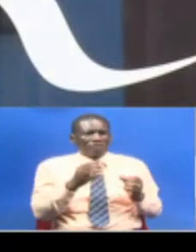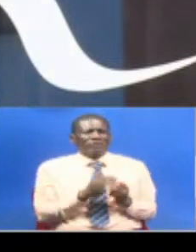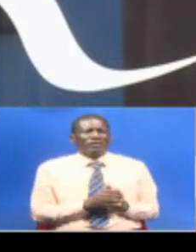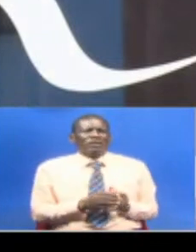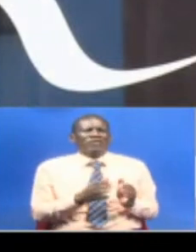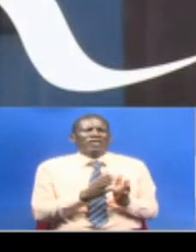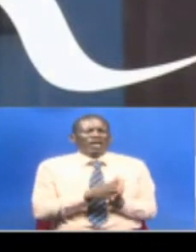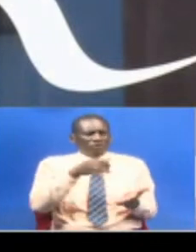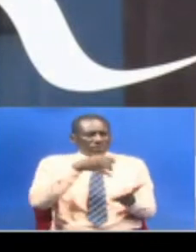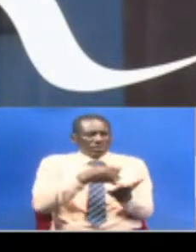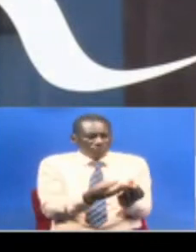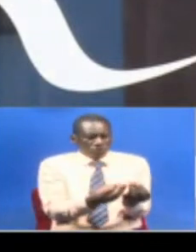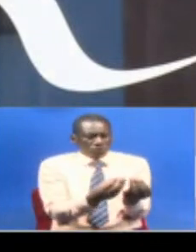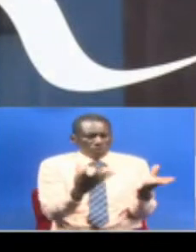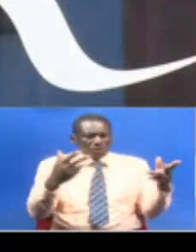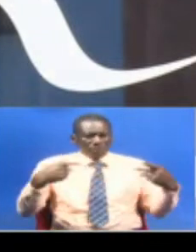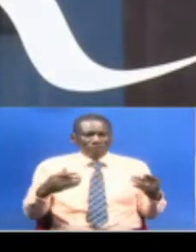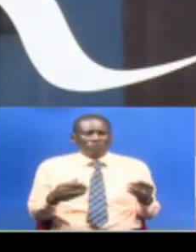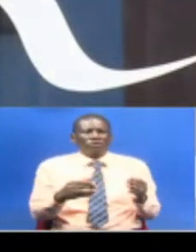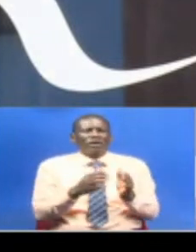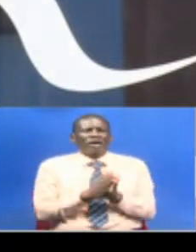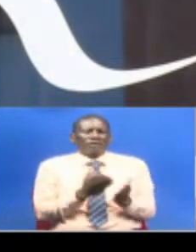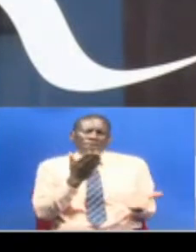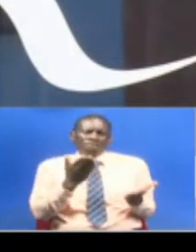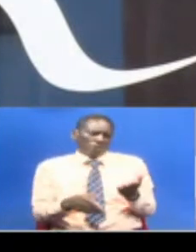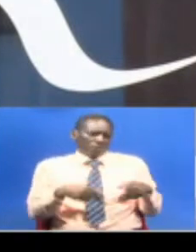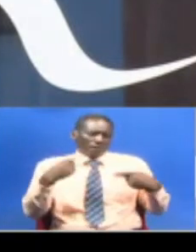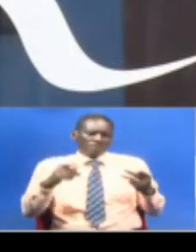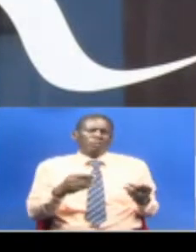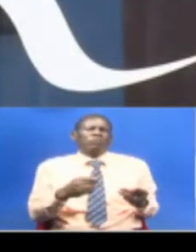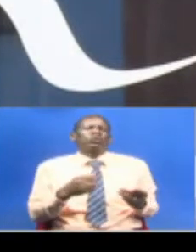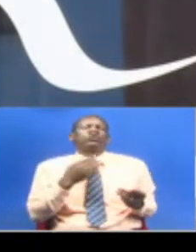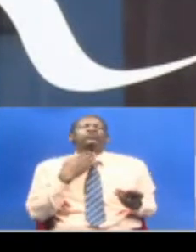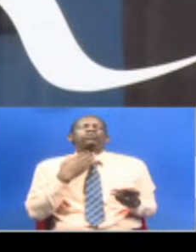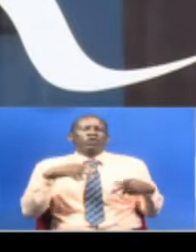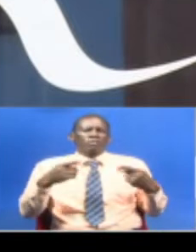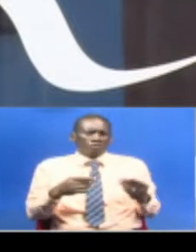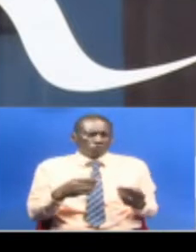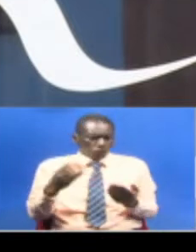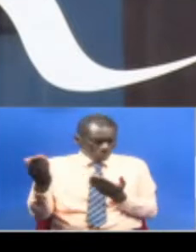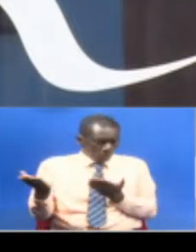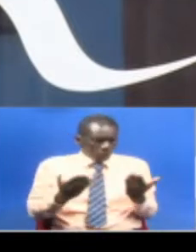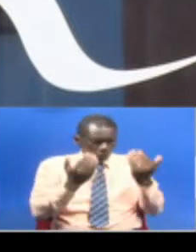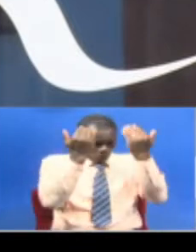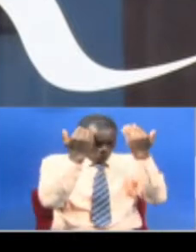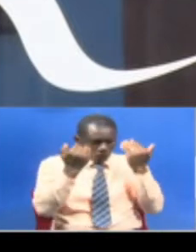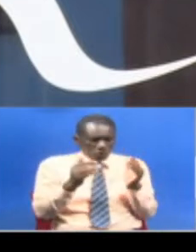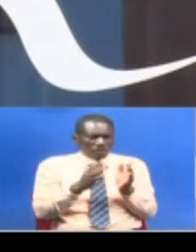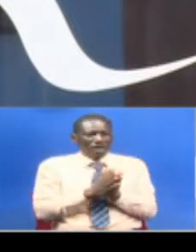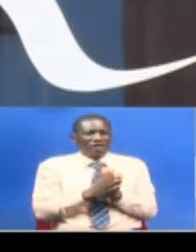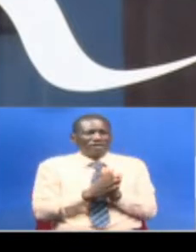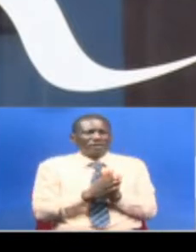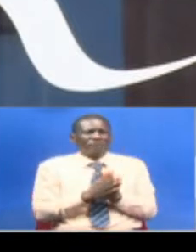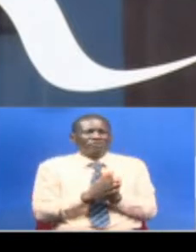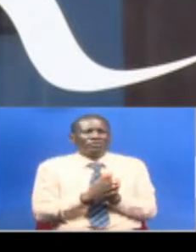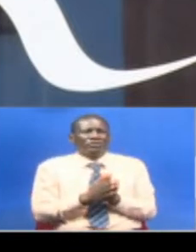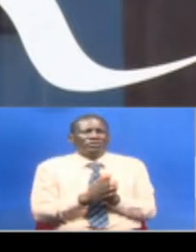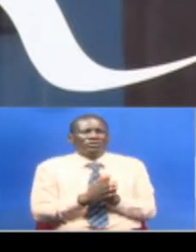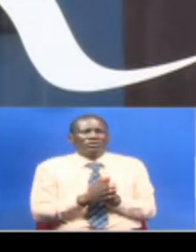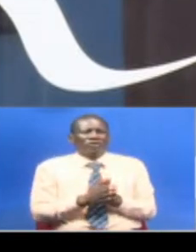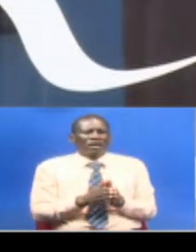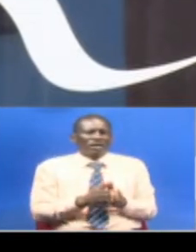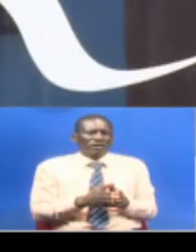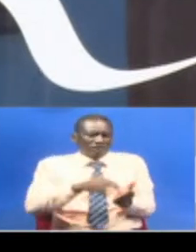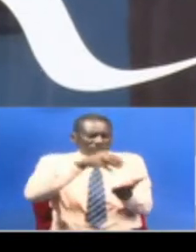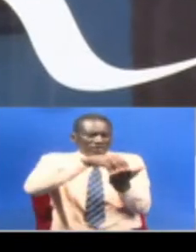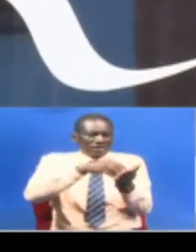it involves so many people, and probably people want people to be brought before the court and tried and